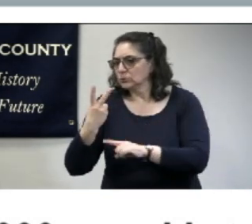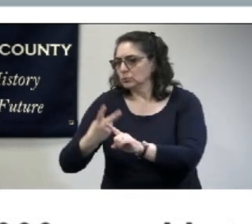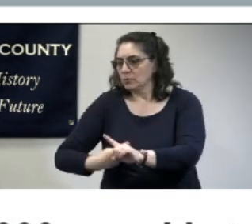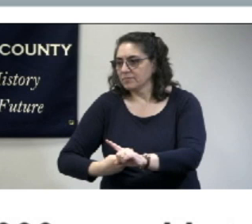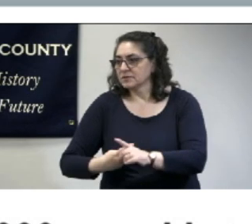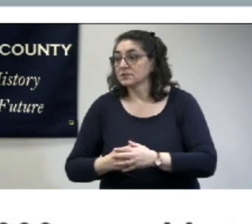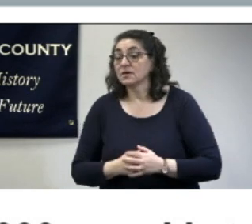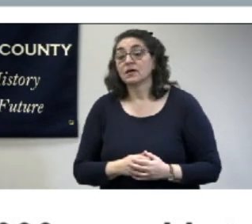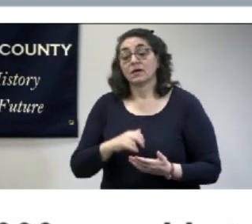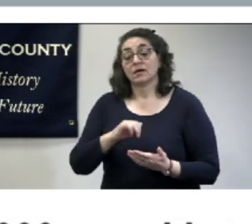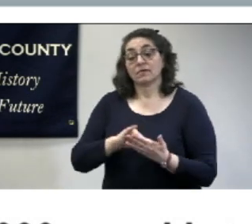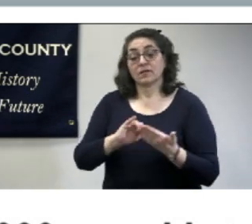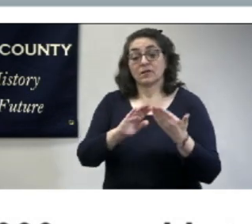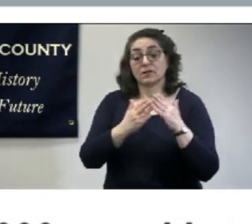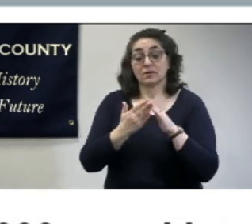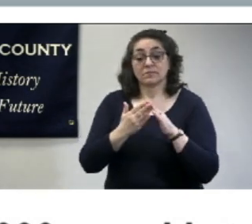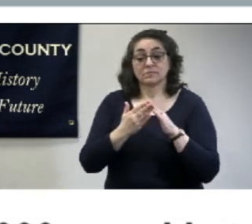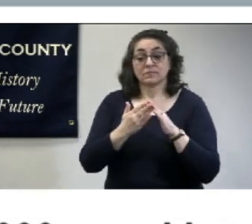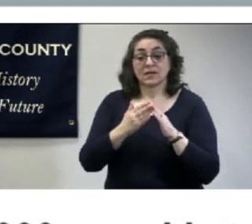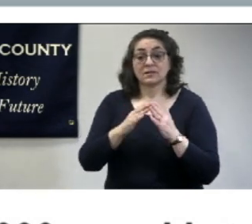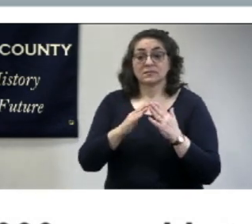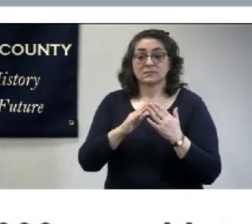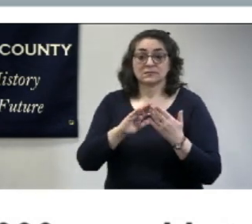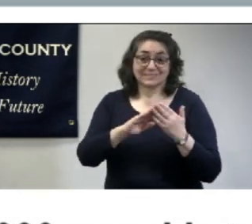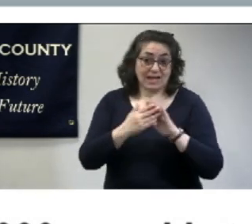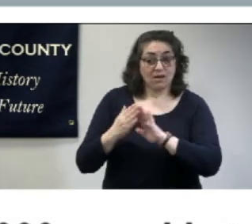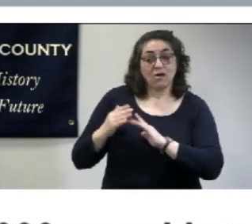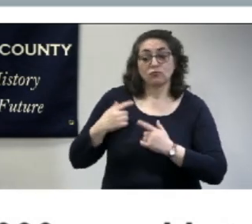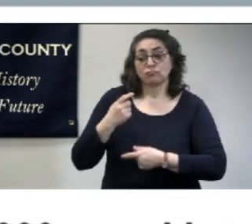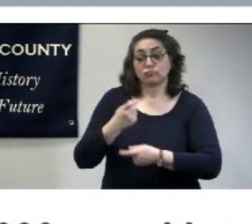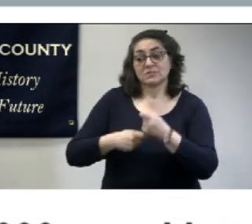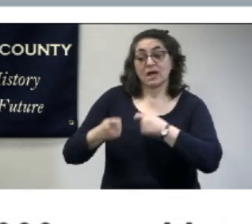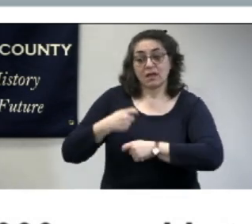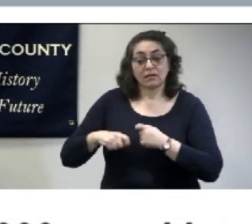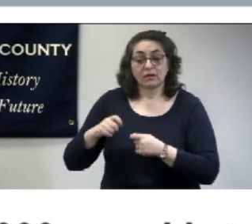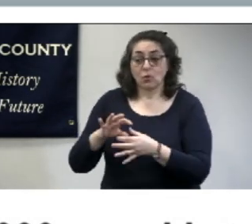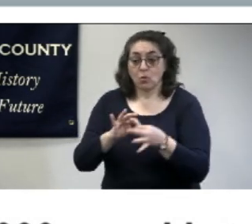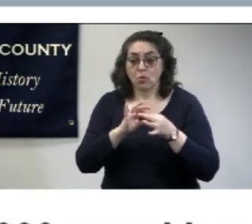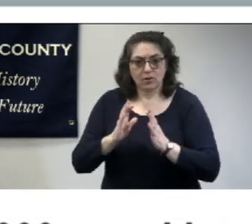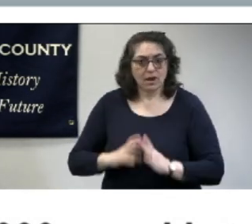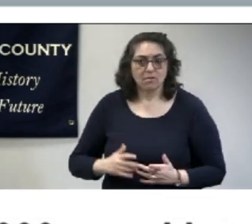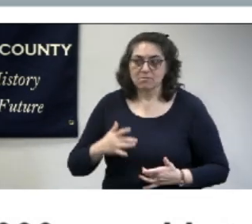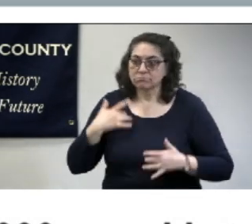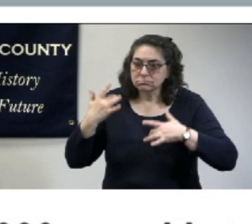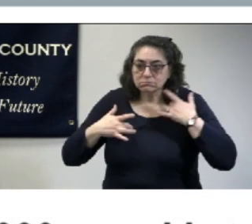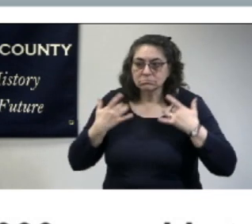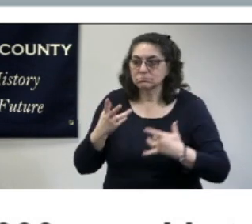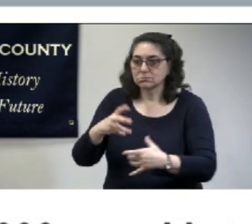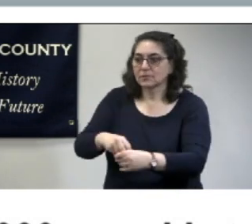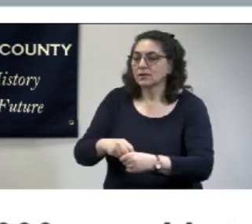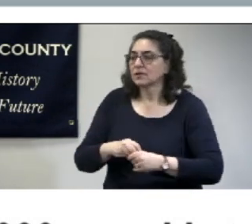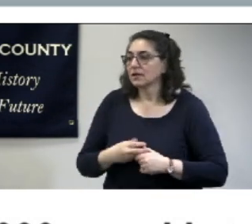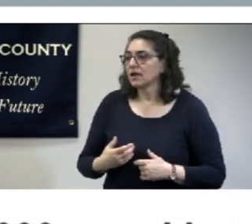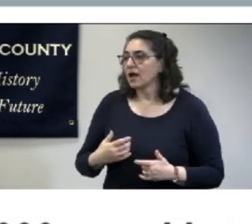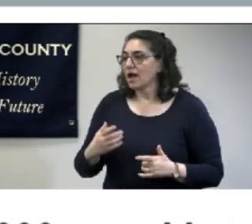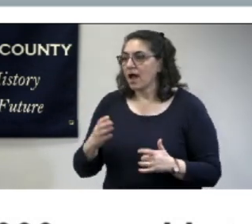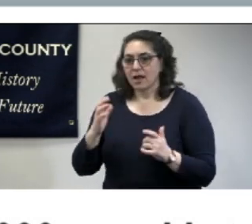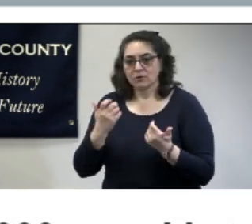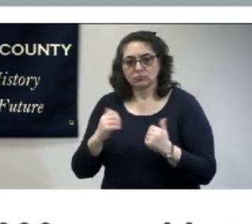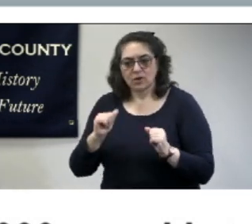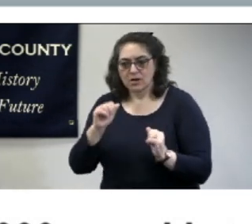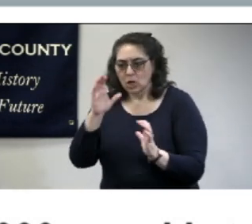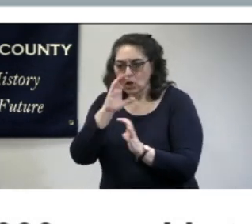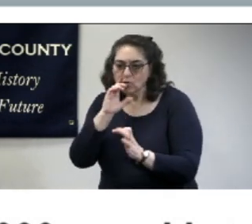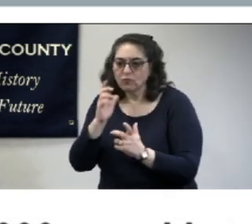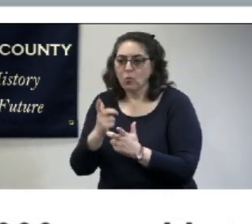the municipal recycling coordinators were very excited to be jumping onto this. And so some of them have actually started looking for getting roll-off containers, as I